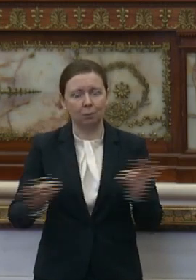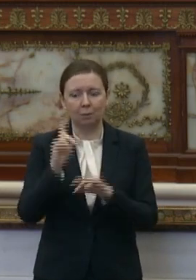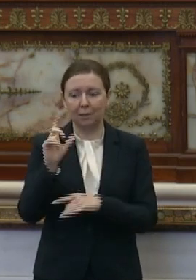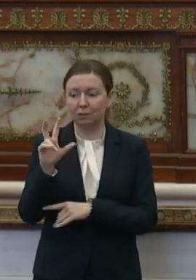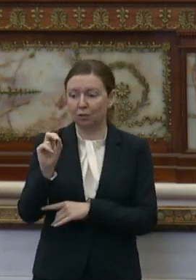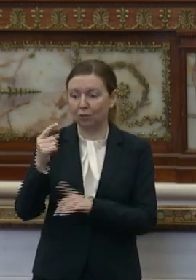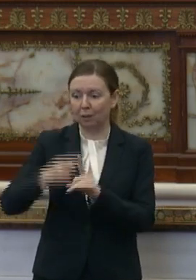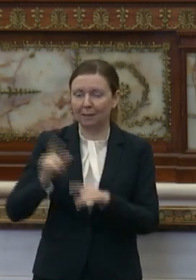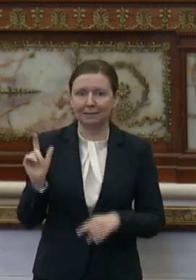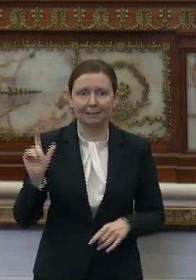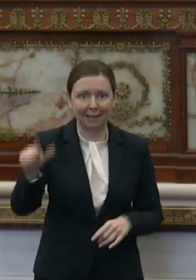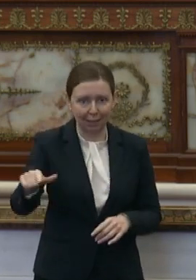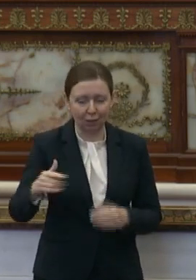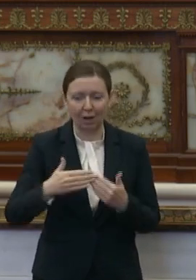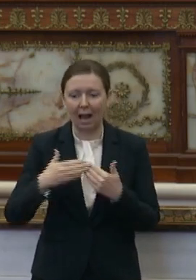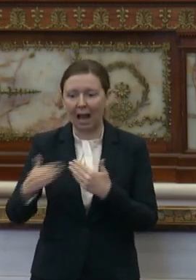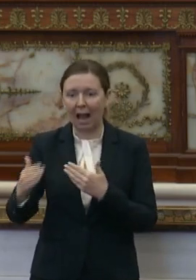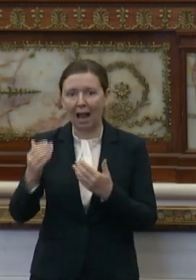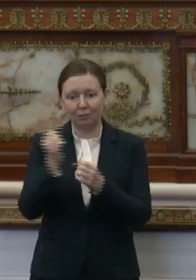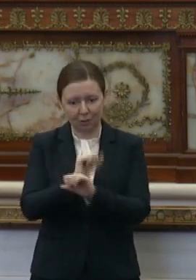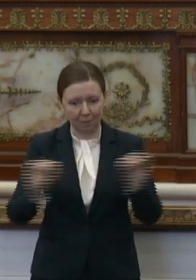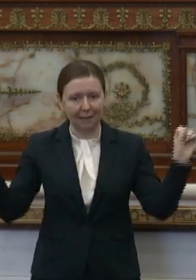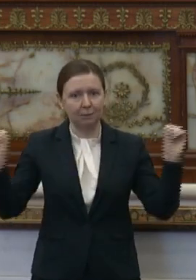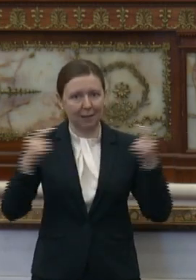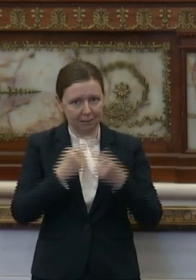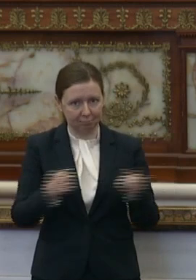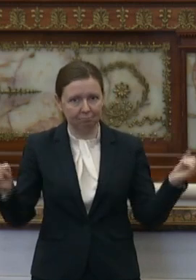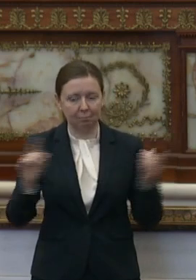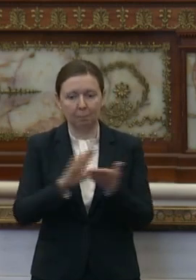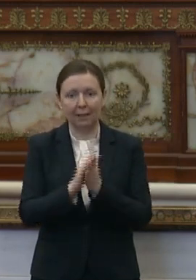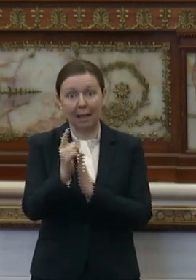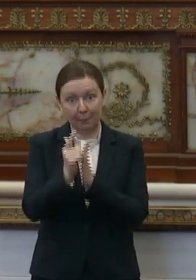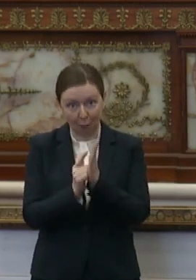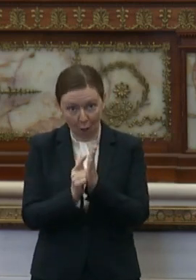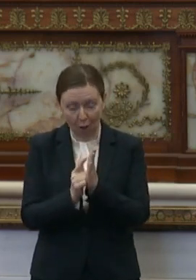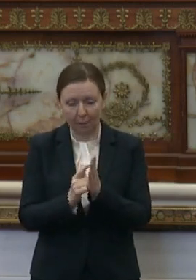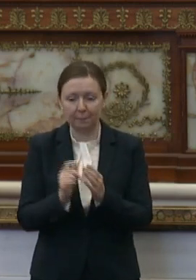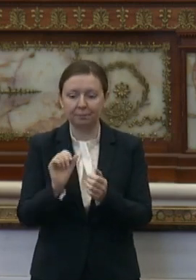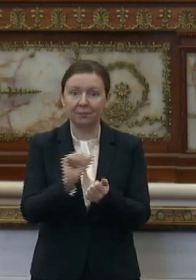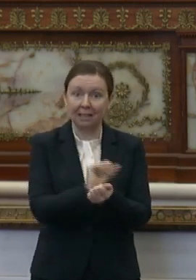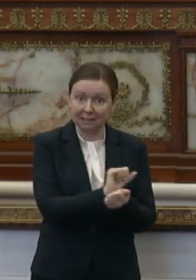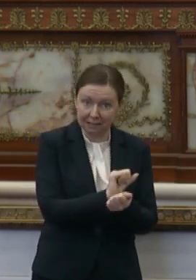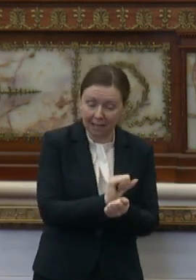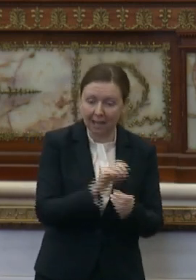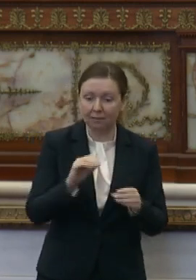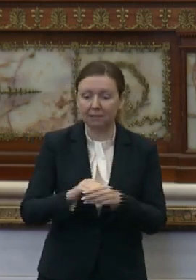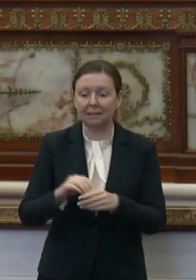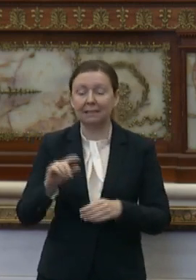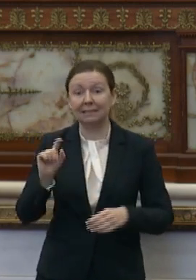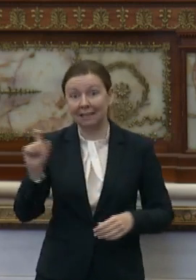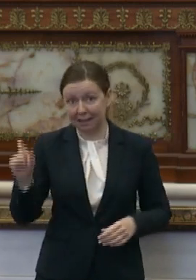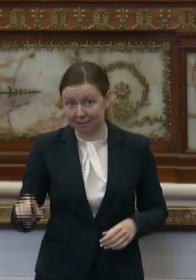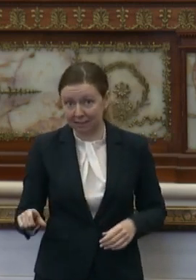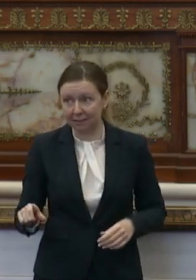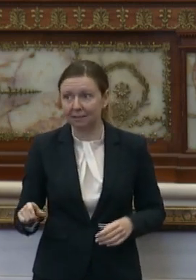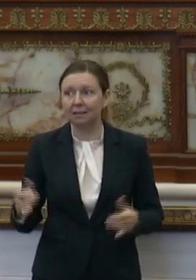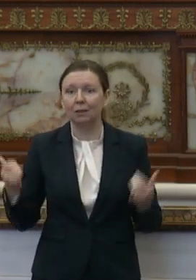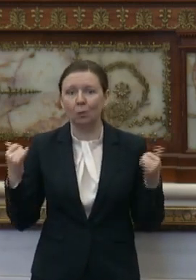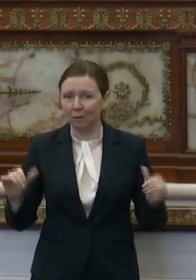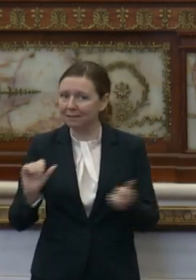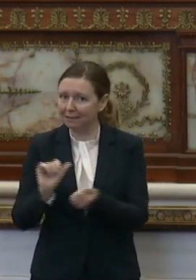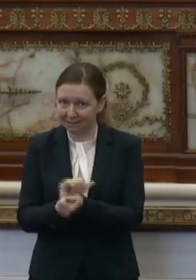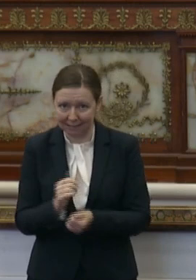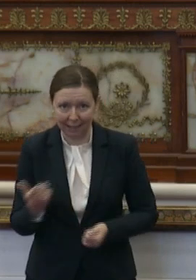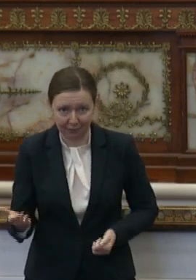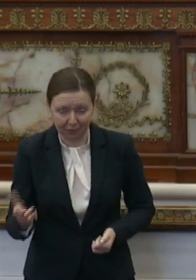30 months later, after the Emancipation Proclamation became law, slaves in Galveston, Texas, were still